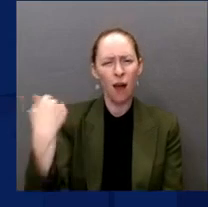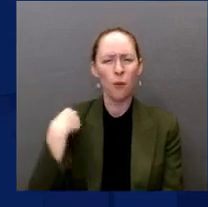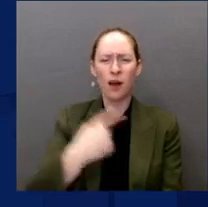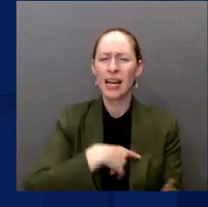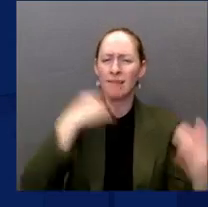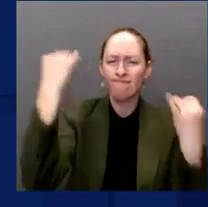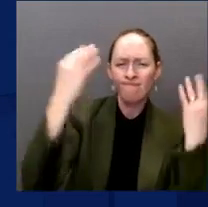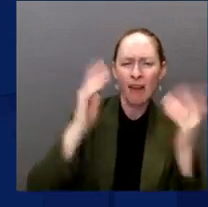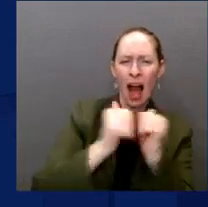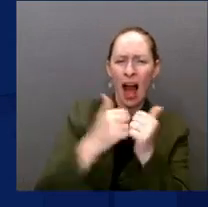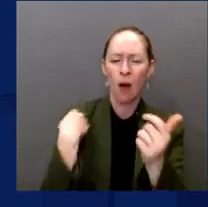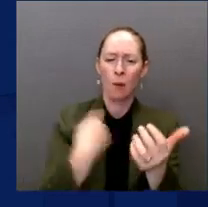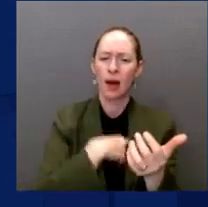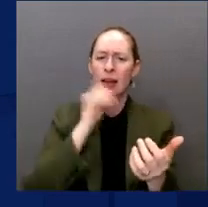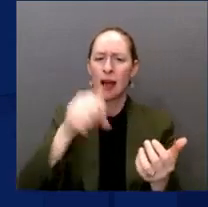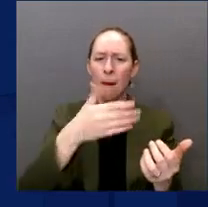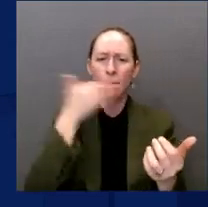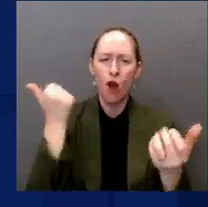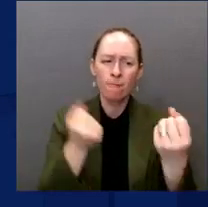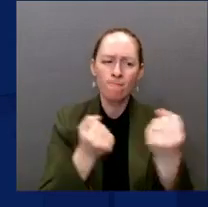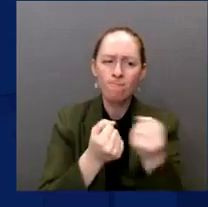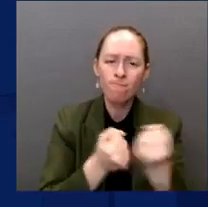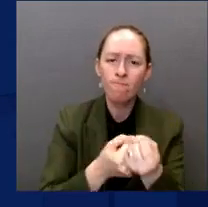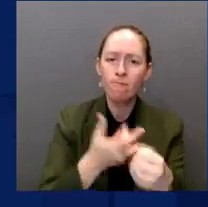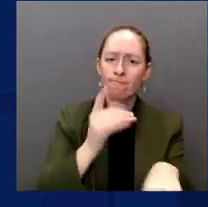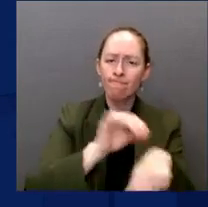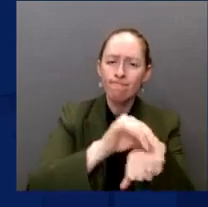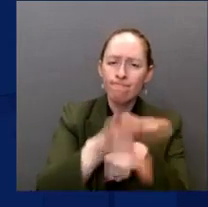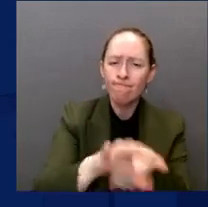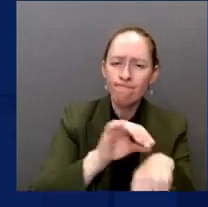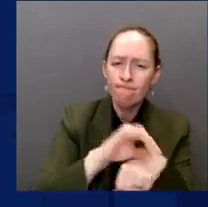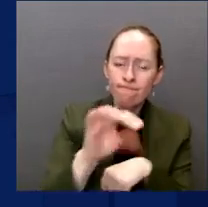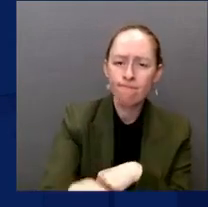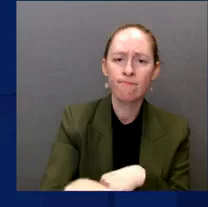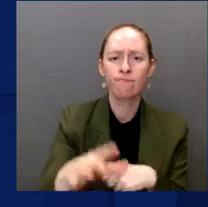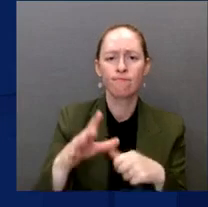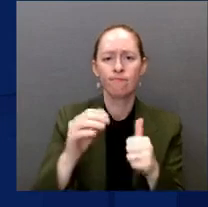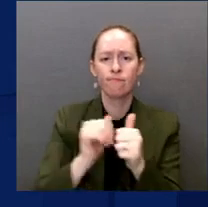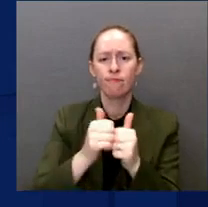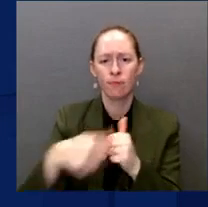It has not only do people need to know what they should be eating.